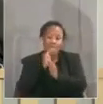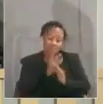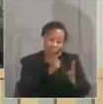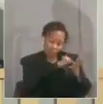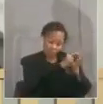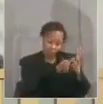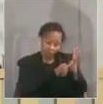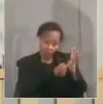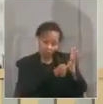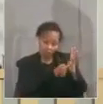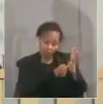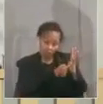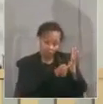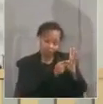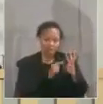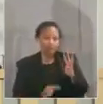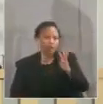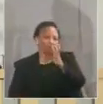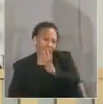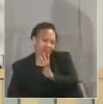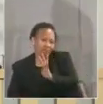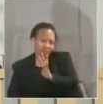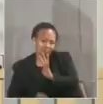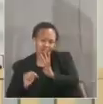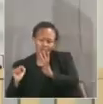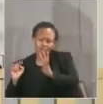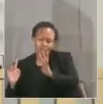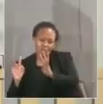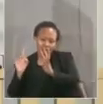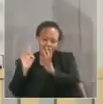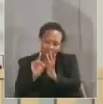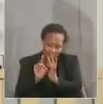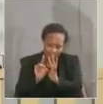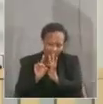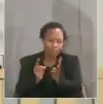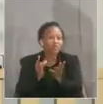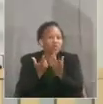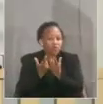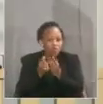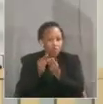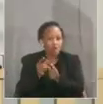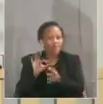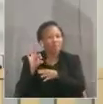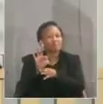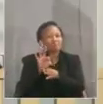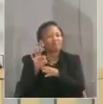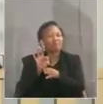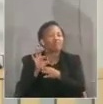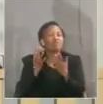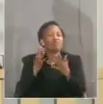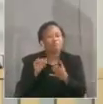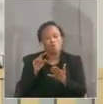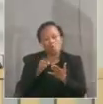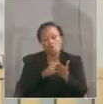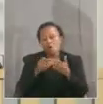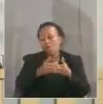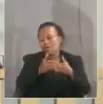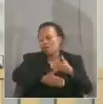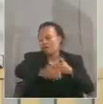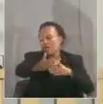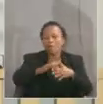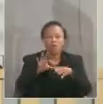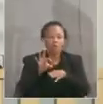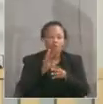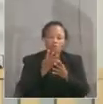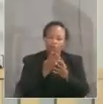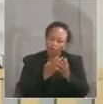the commanders at mission area level to plan for the week or month. In